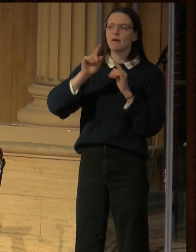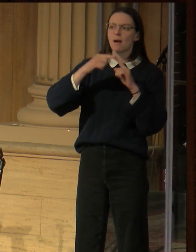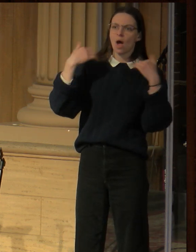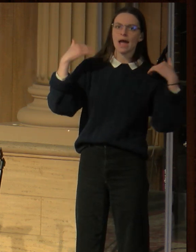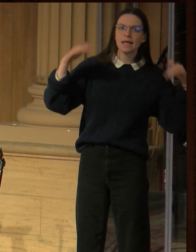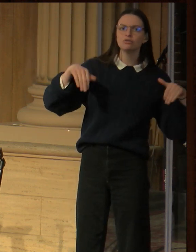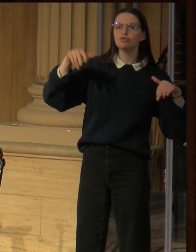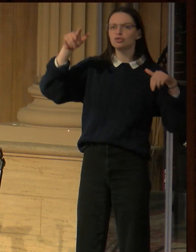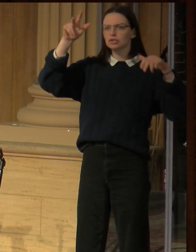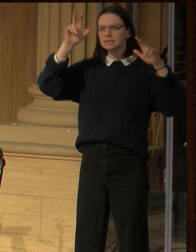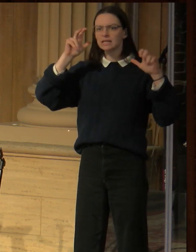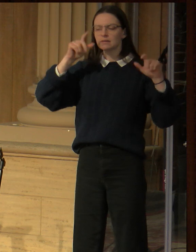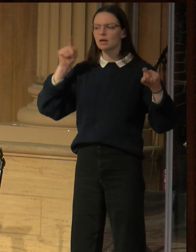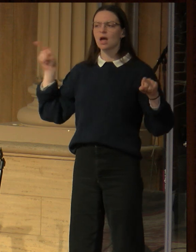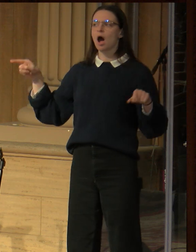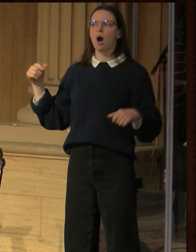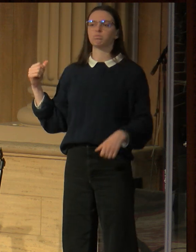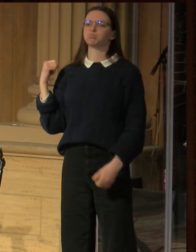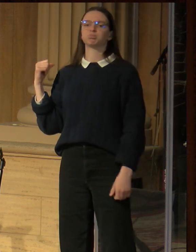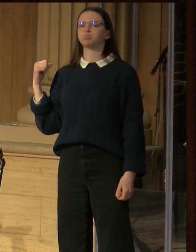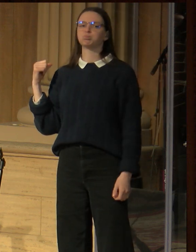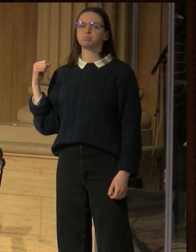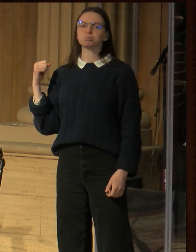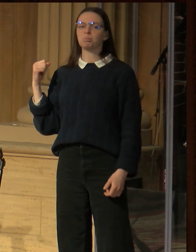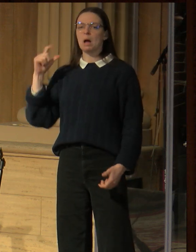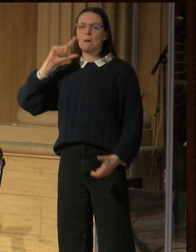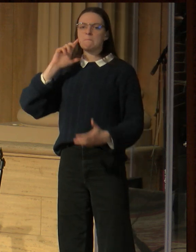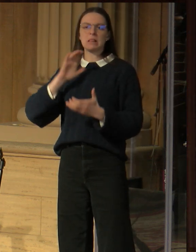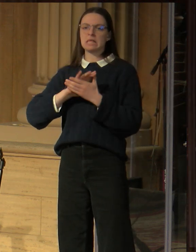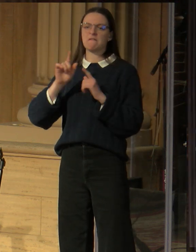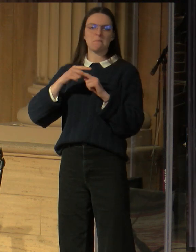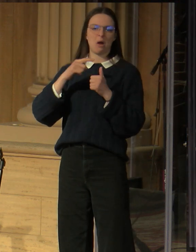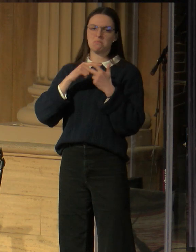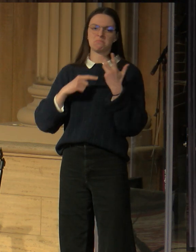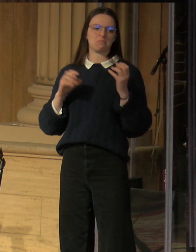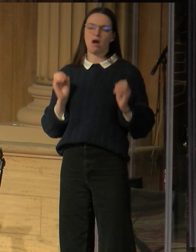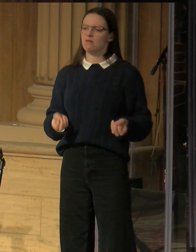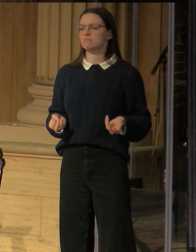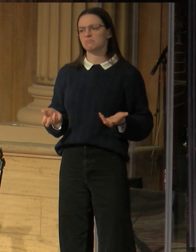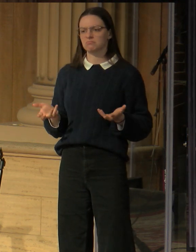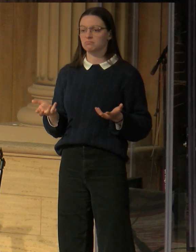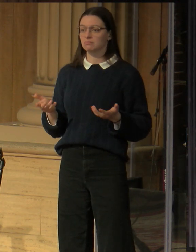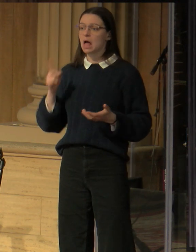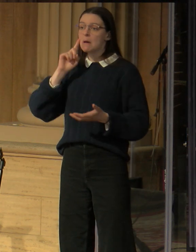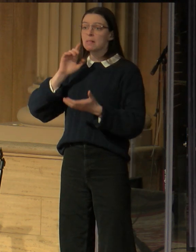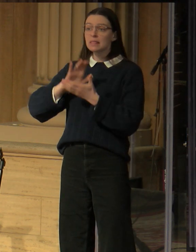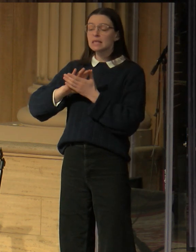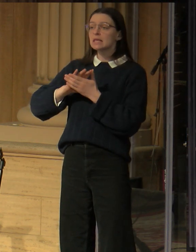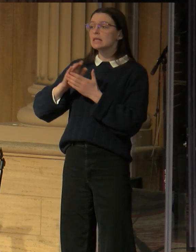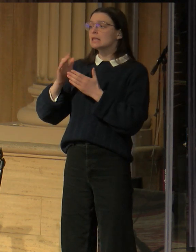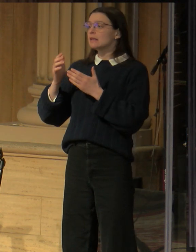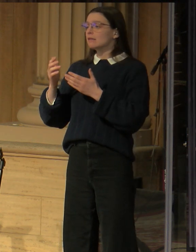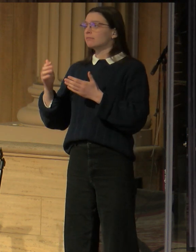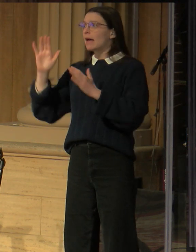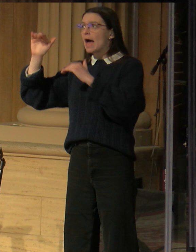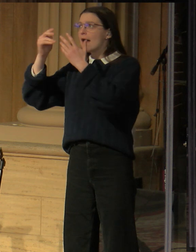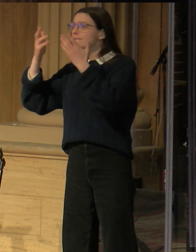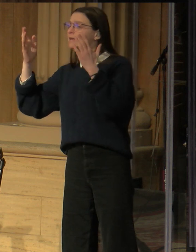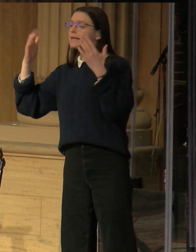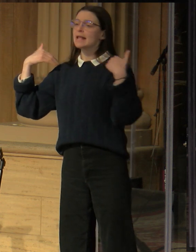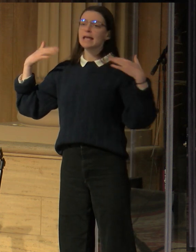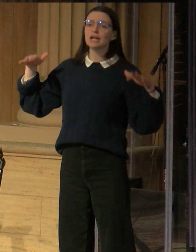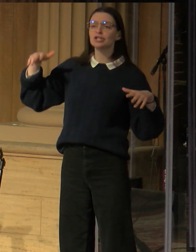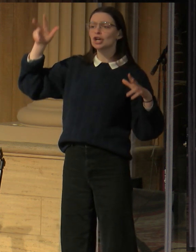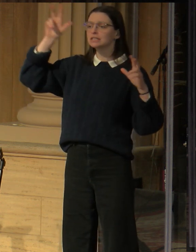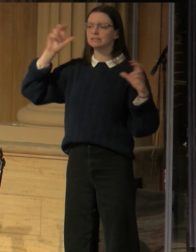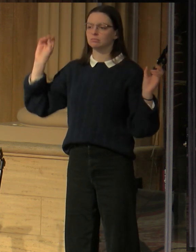and demons. And the Sadducees didn't believe in any of that. Sadducees didn't believe in an afterlife. There were no angels, no demons. It was,